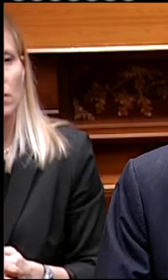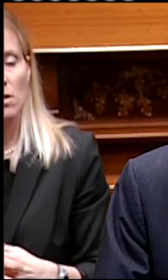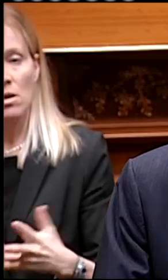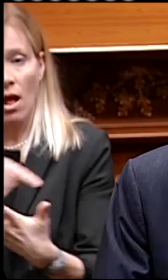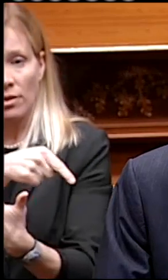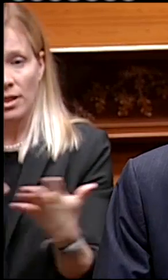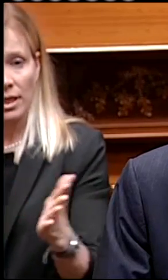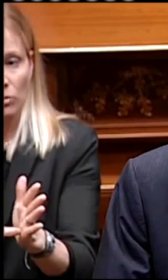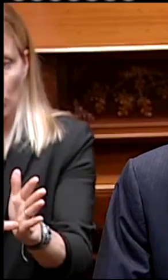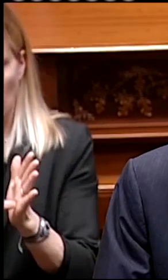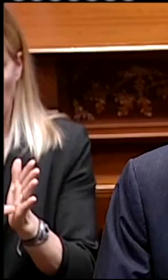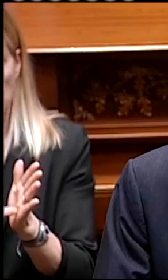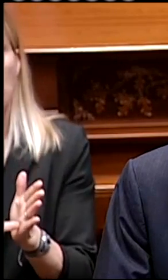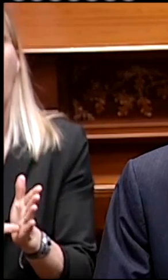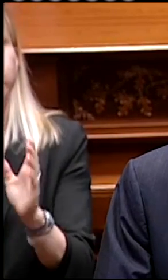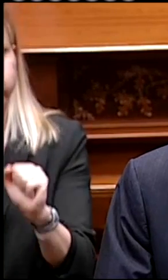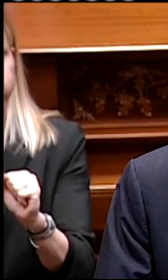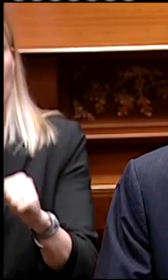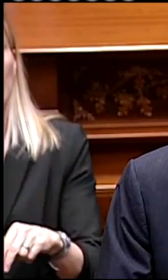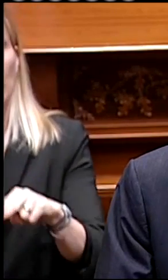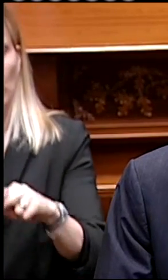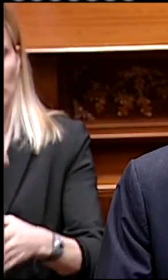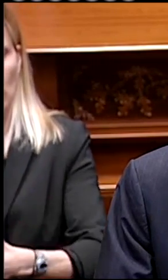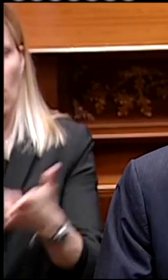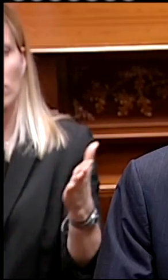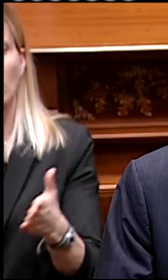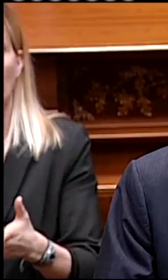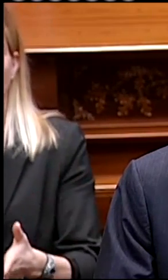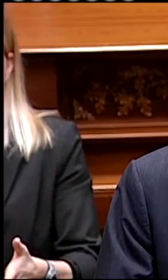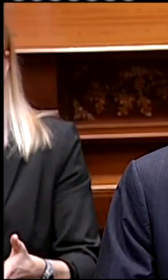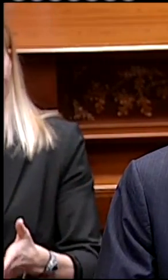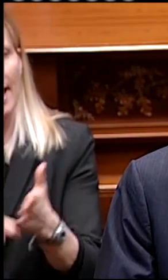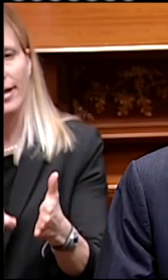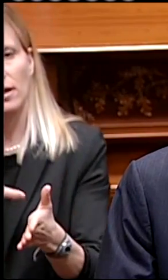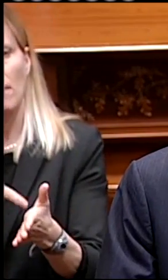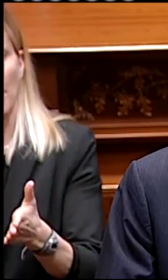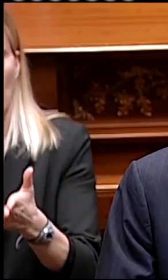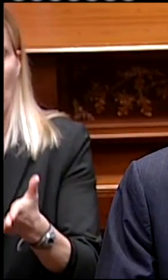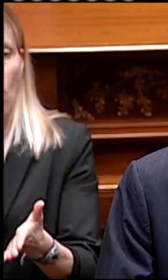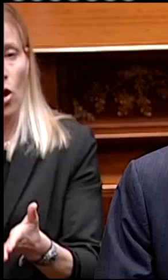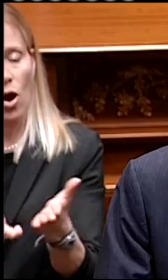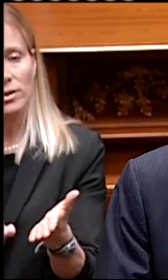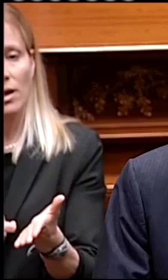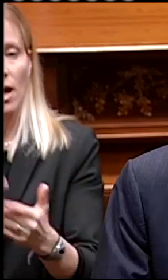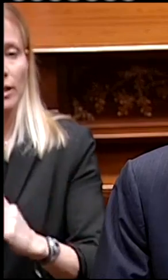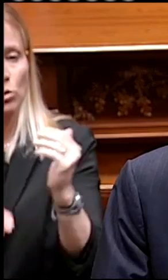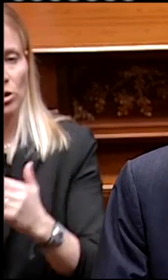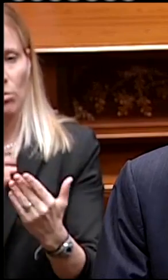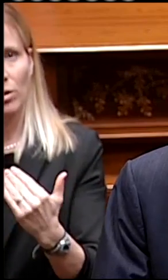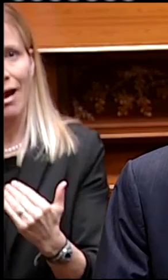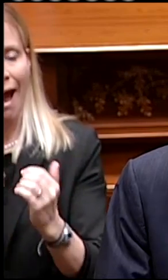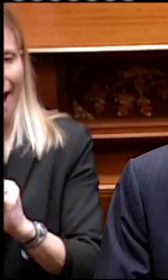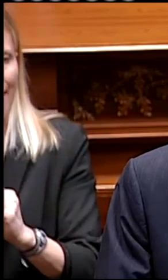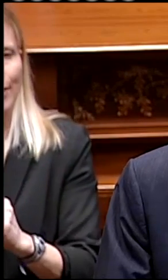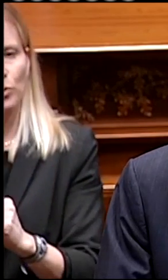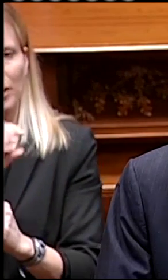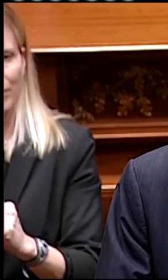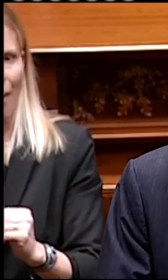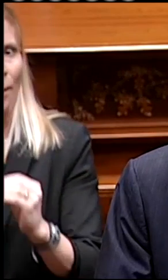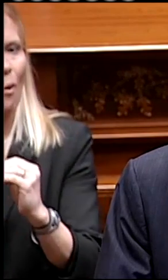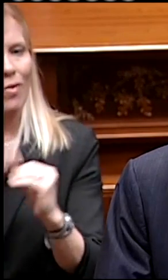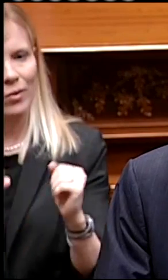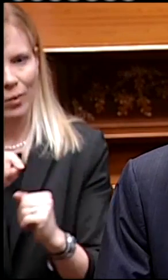These requirements can increase the cost of taxpayer-funded construction projects by 20% or